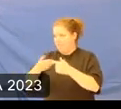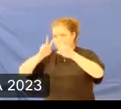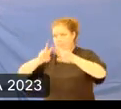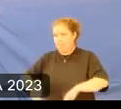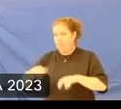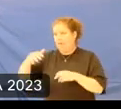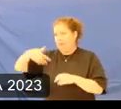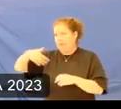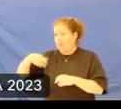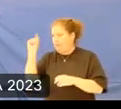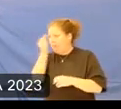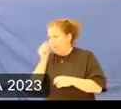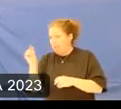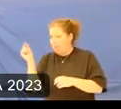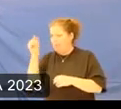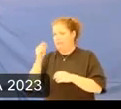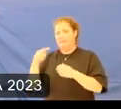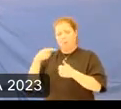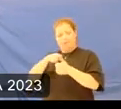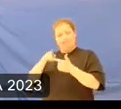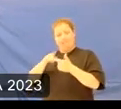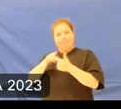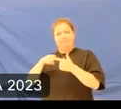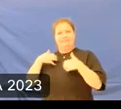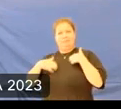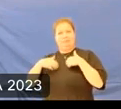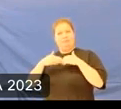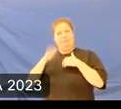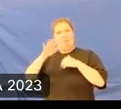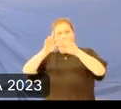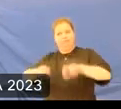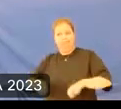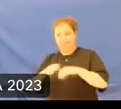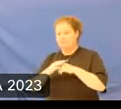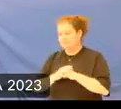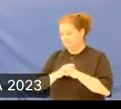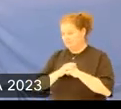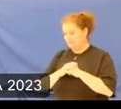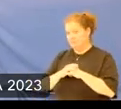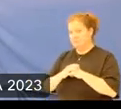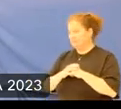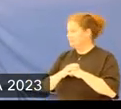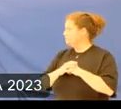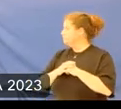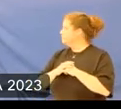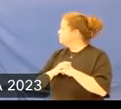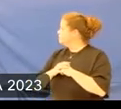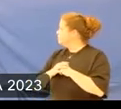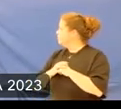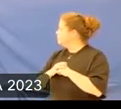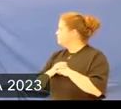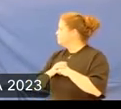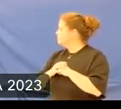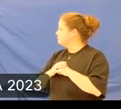only become sort of medicalized because of our particular tradition, Western medicine. One